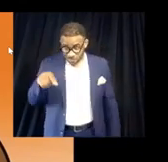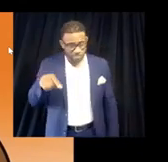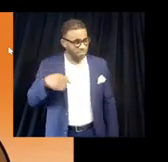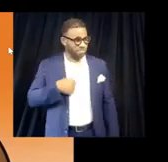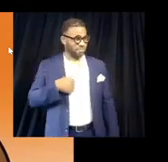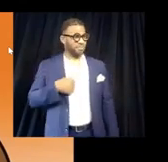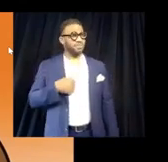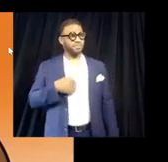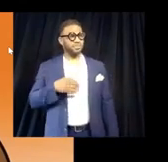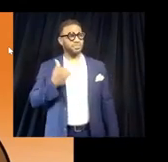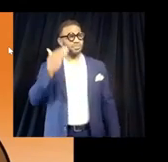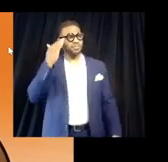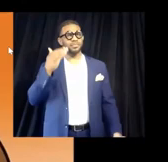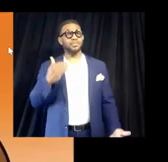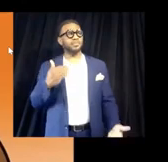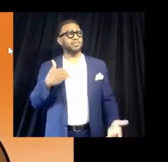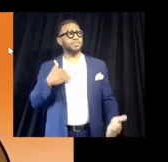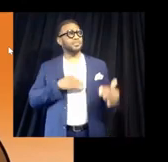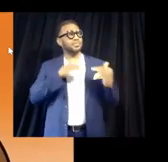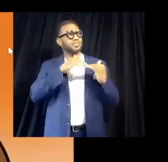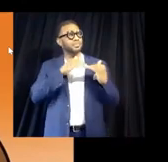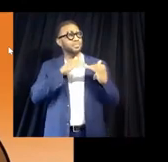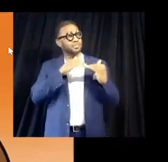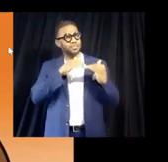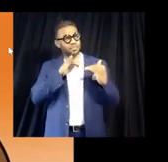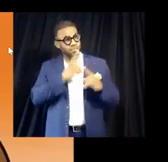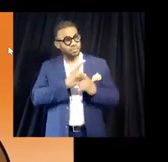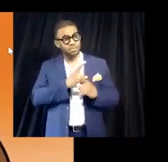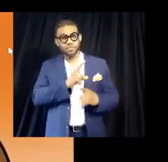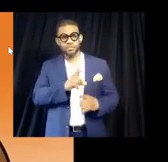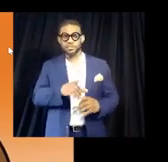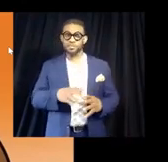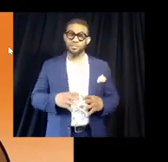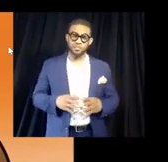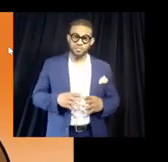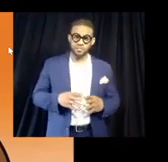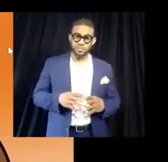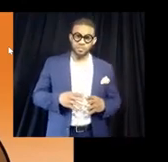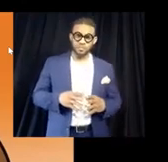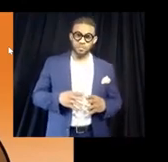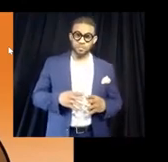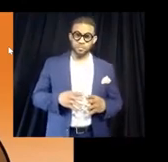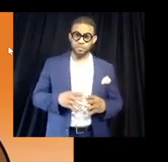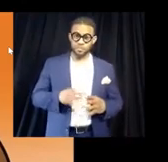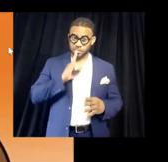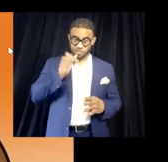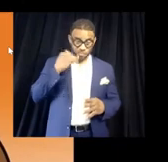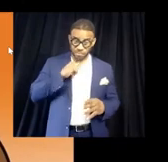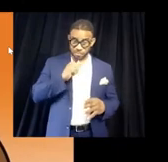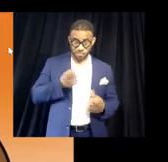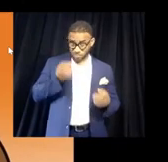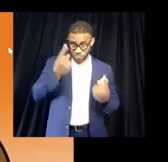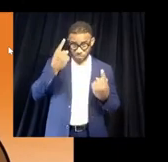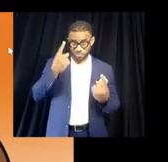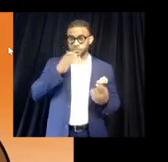competence? I, who now know, que også también se dice bear in English or bjørn in Norwegian. It is